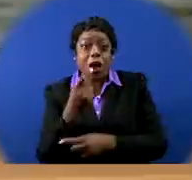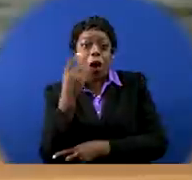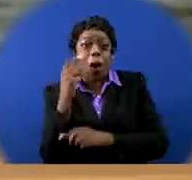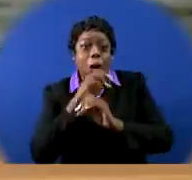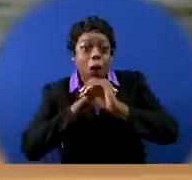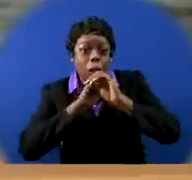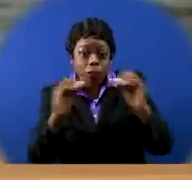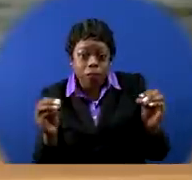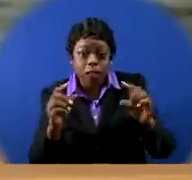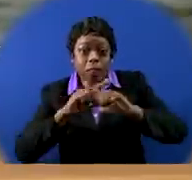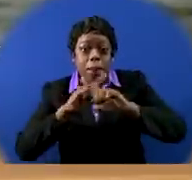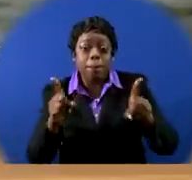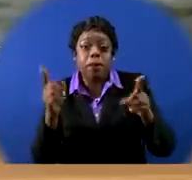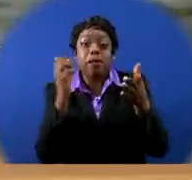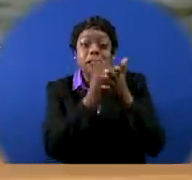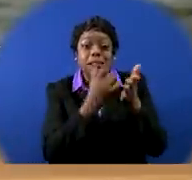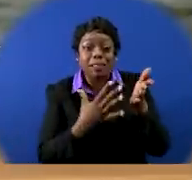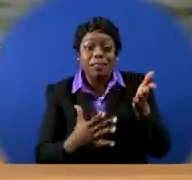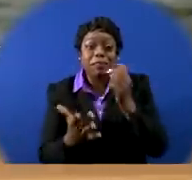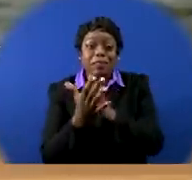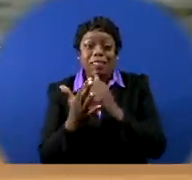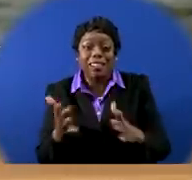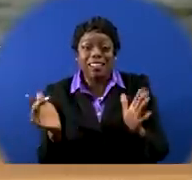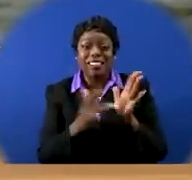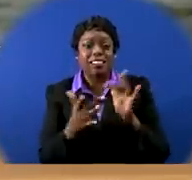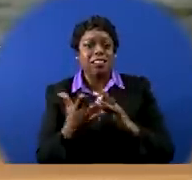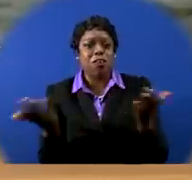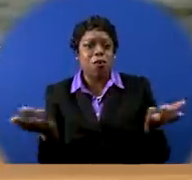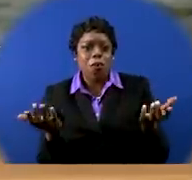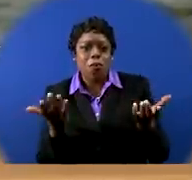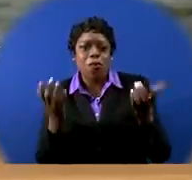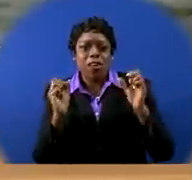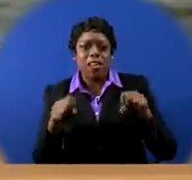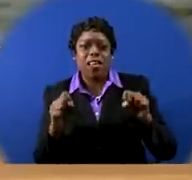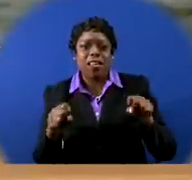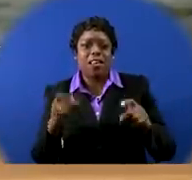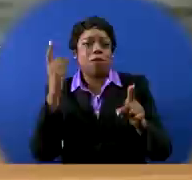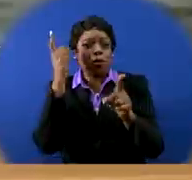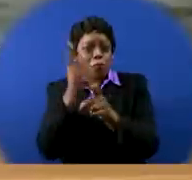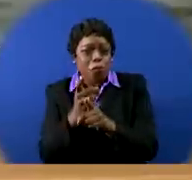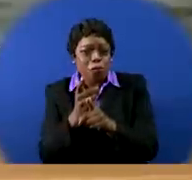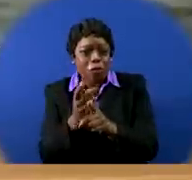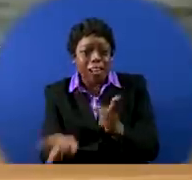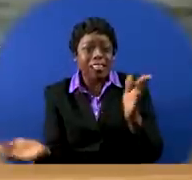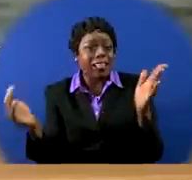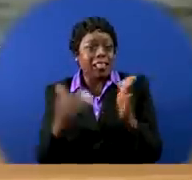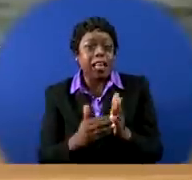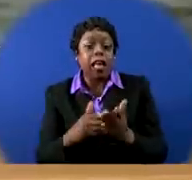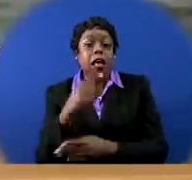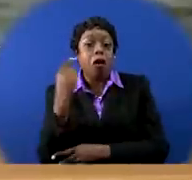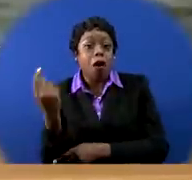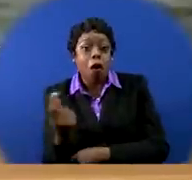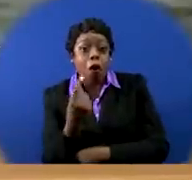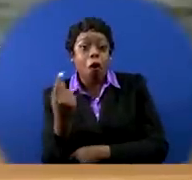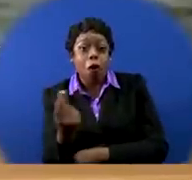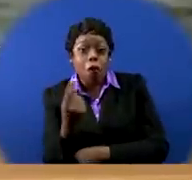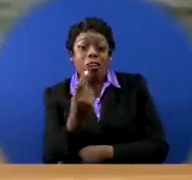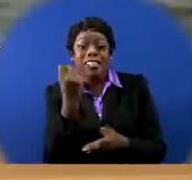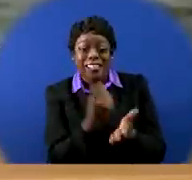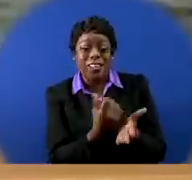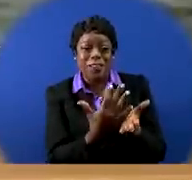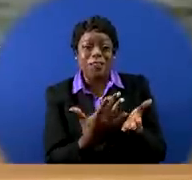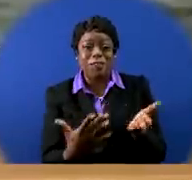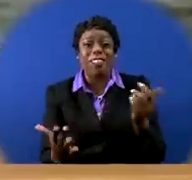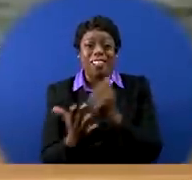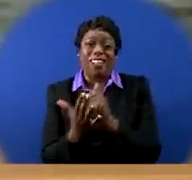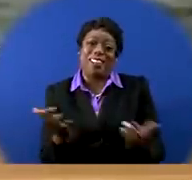Nothing but the blood of Jesus. What can make me whole again, redeem again? Nothing but the blood of